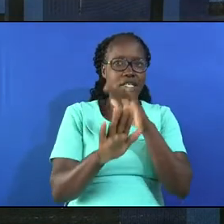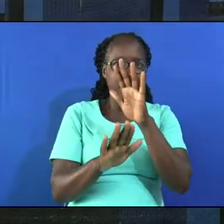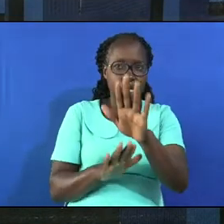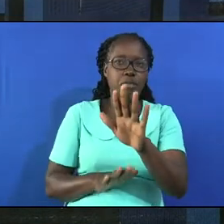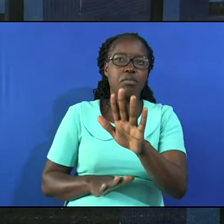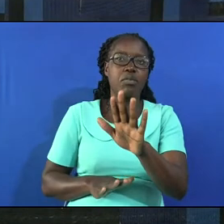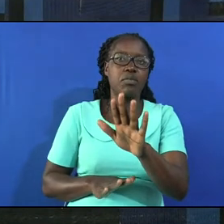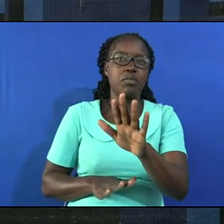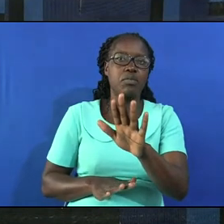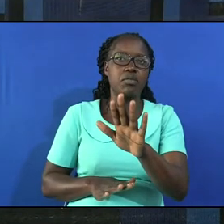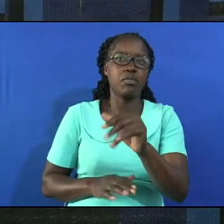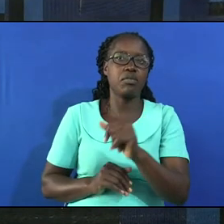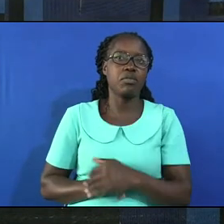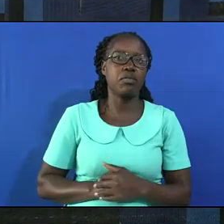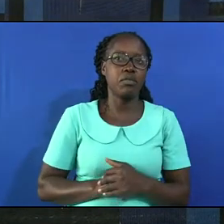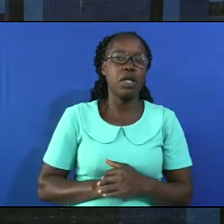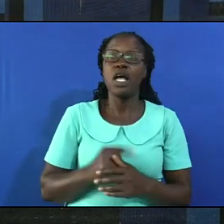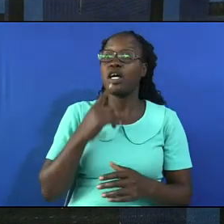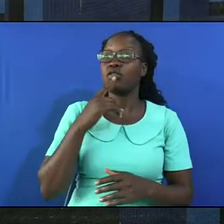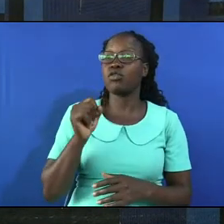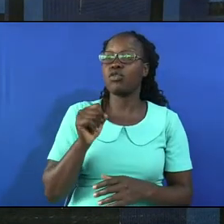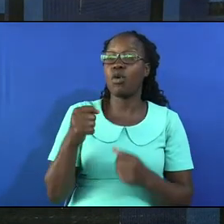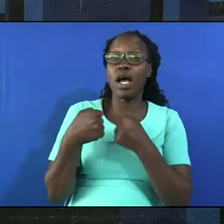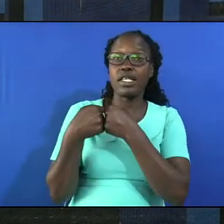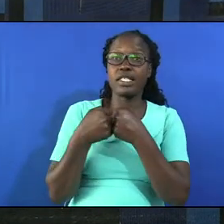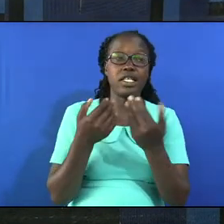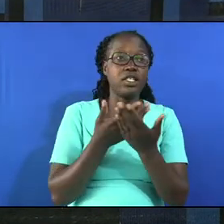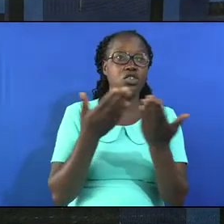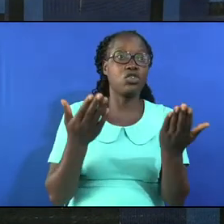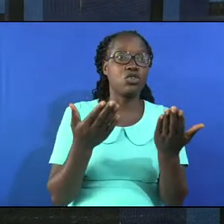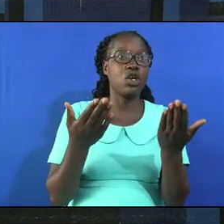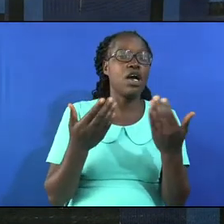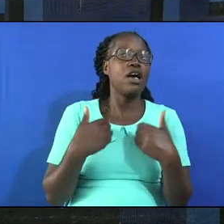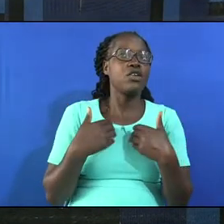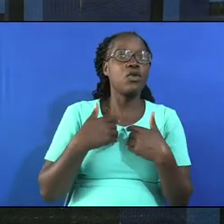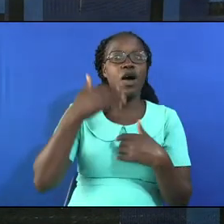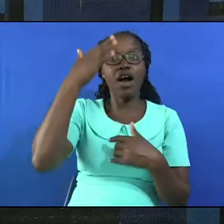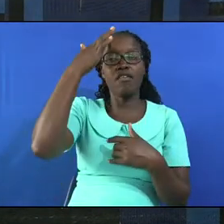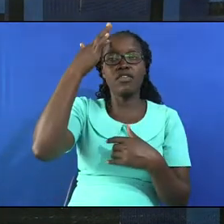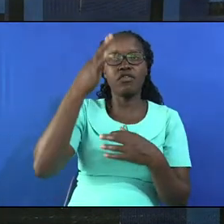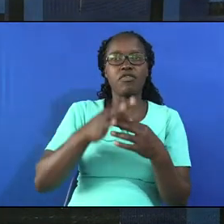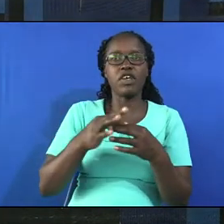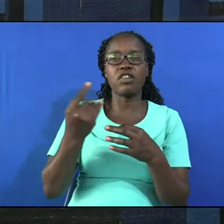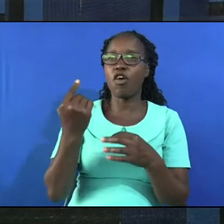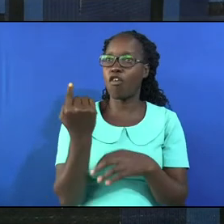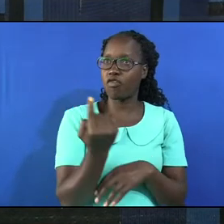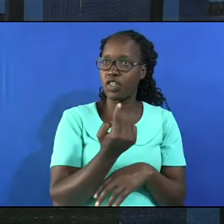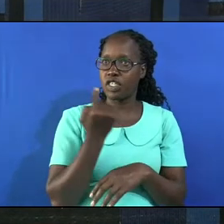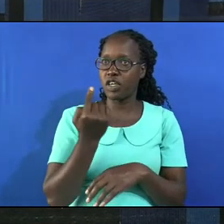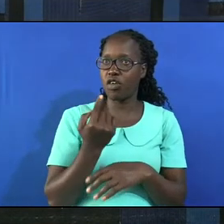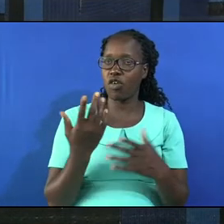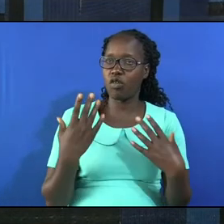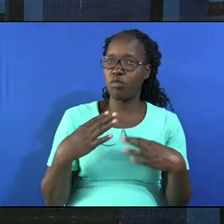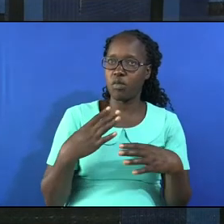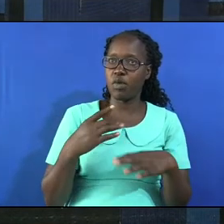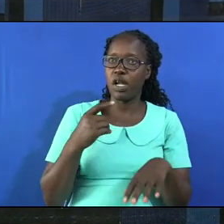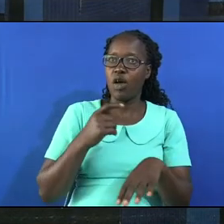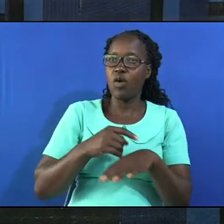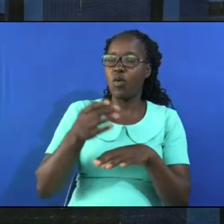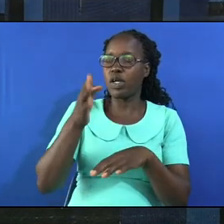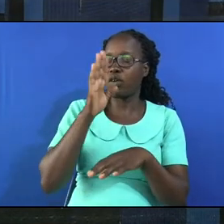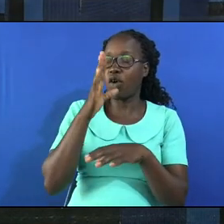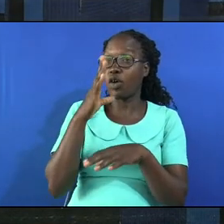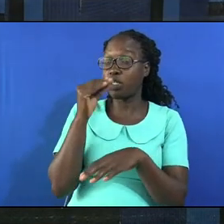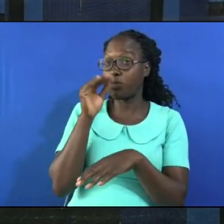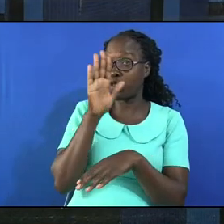step. And so I want to challenge you to have the faith of the single people. When God